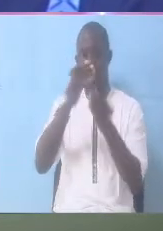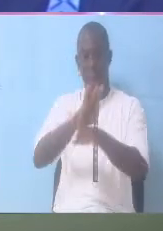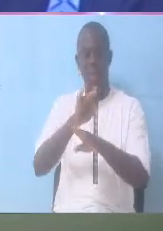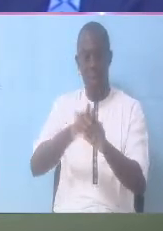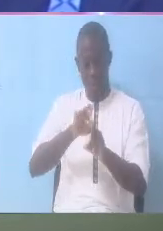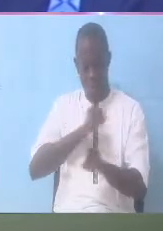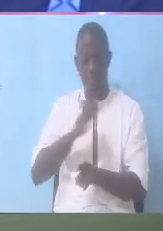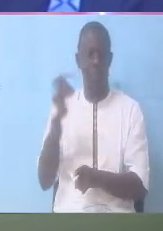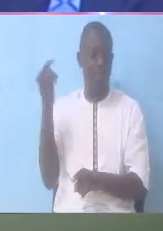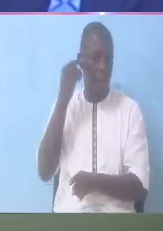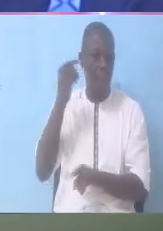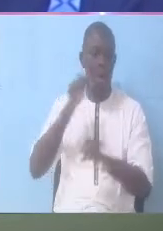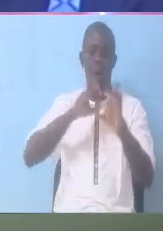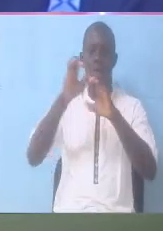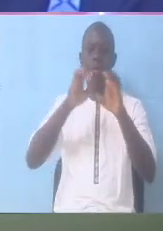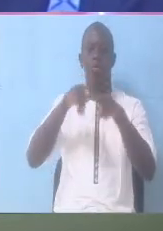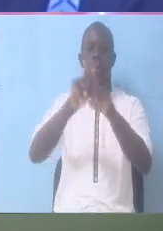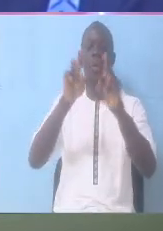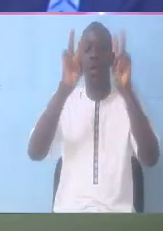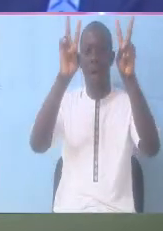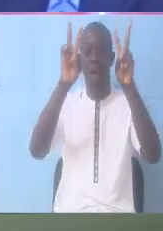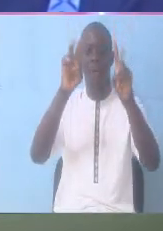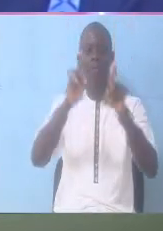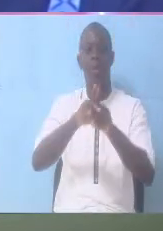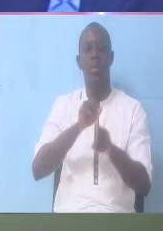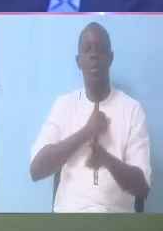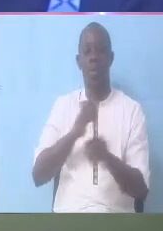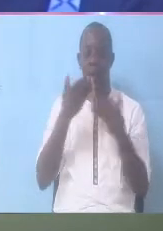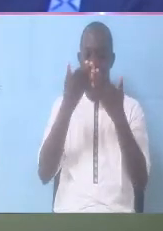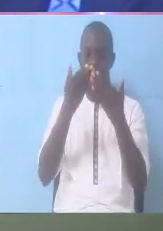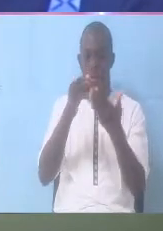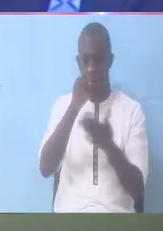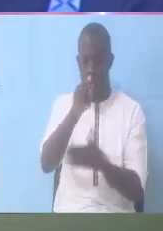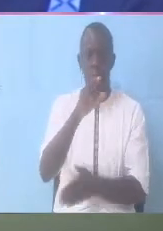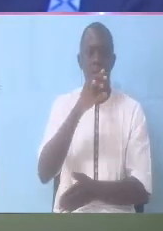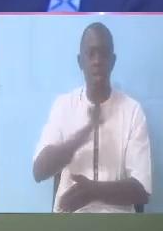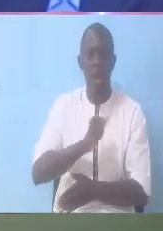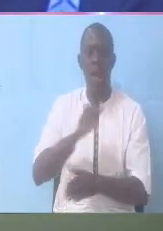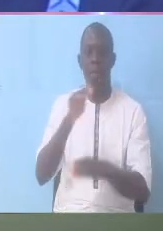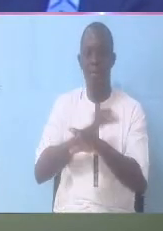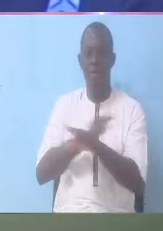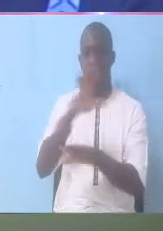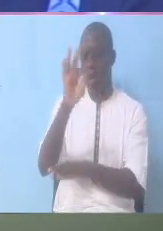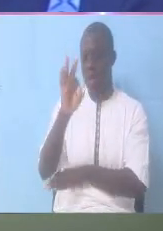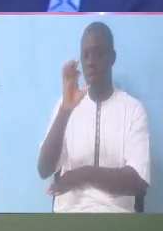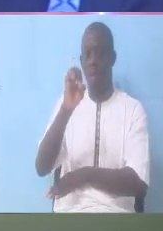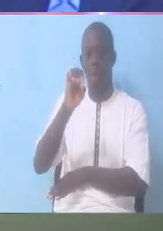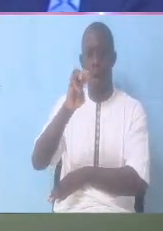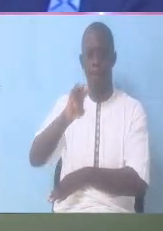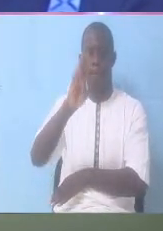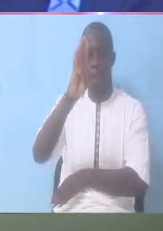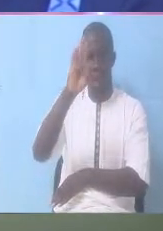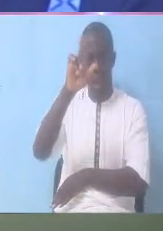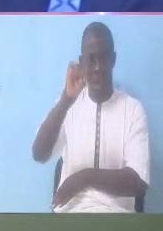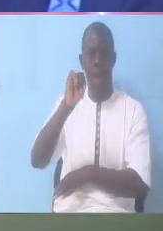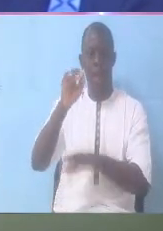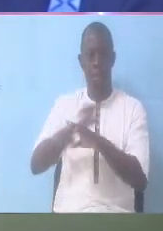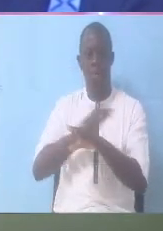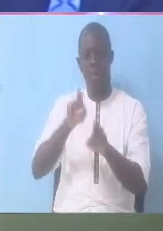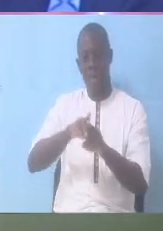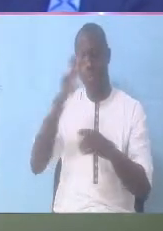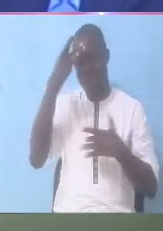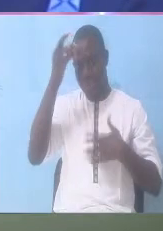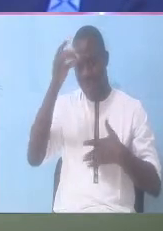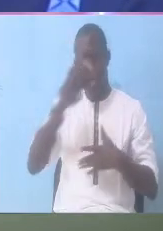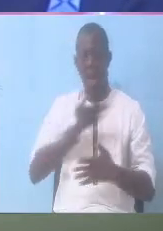Tumbul, if I said to him, sir, Tumbul was sick, and you never helped him when he was admitted at the VIP block. He said to me, Saihou, Tumbul he made